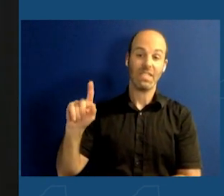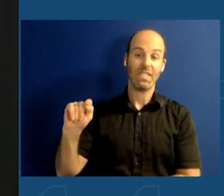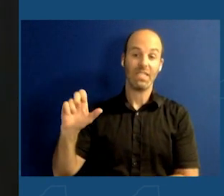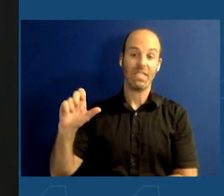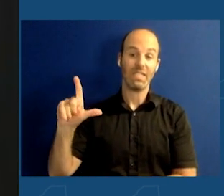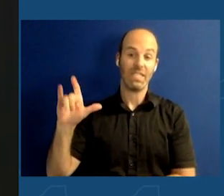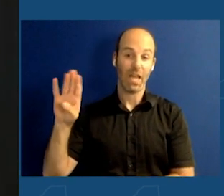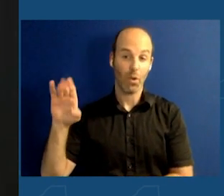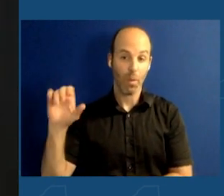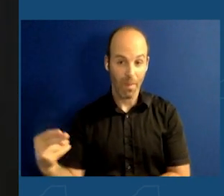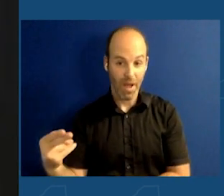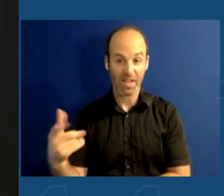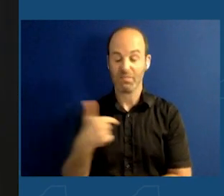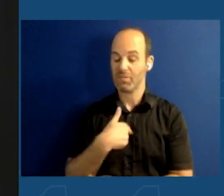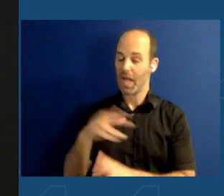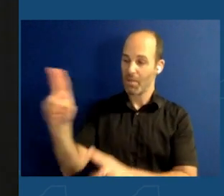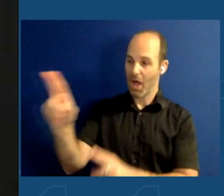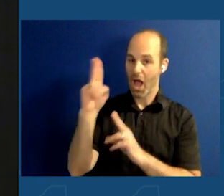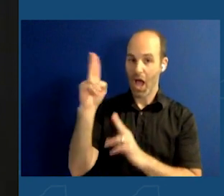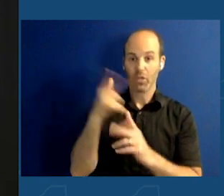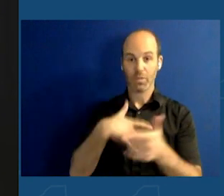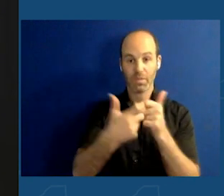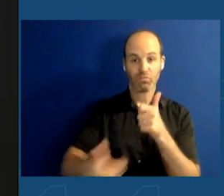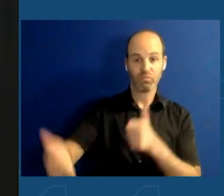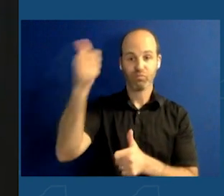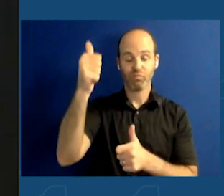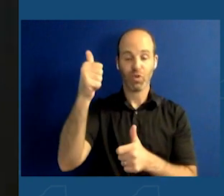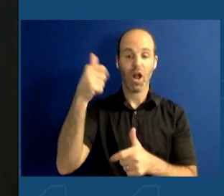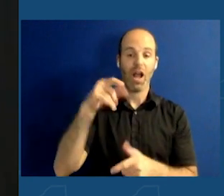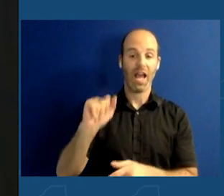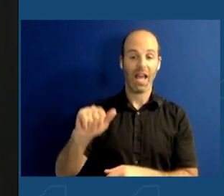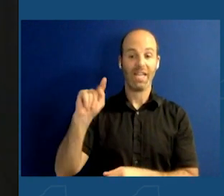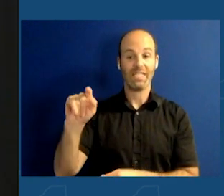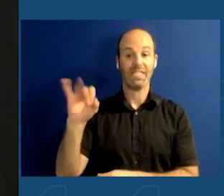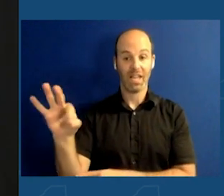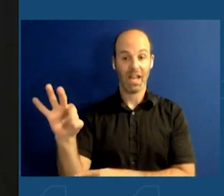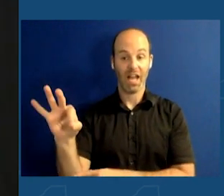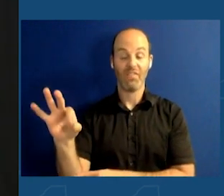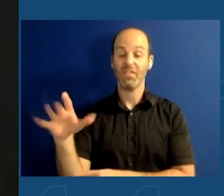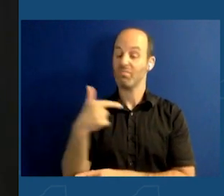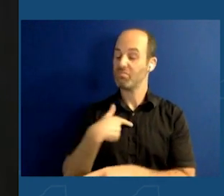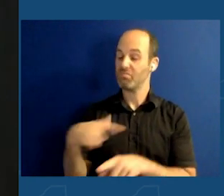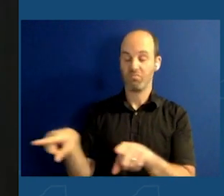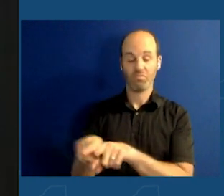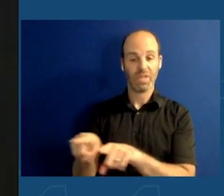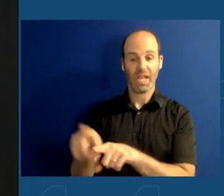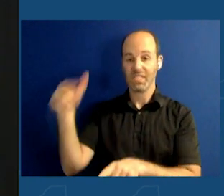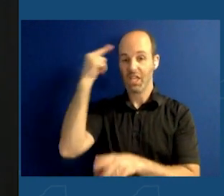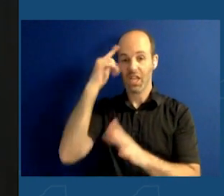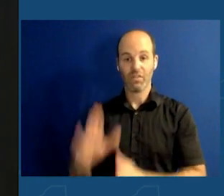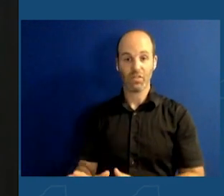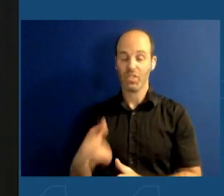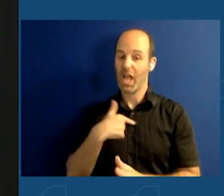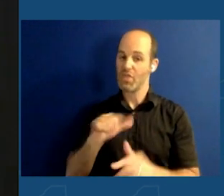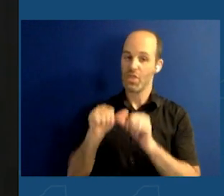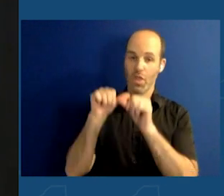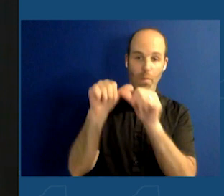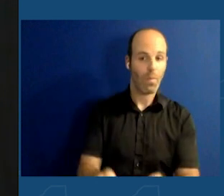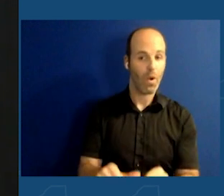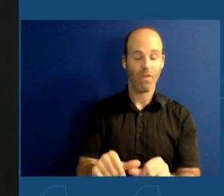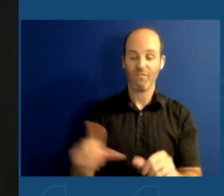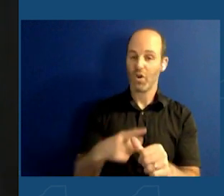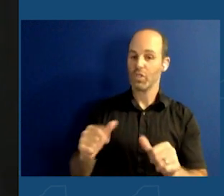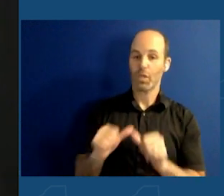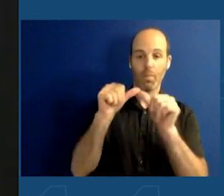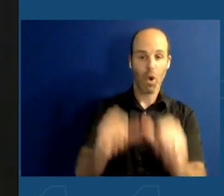the Bureau of Alcohol, Tobacco, Firearms, and Explosives. I am, as the governor said, the first permanent ATF director in 7 years, and